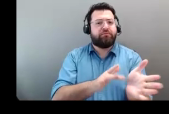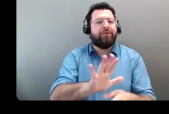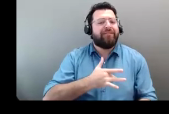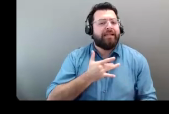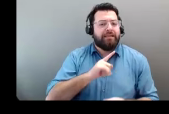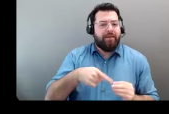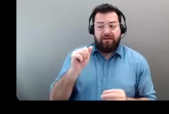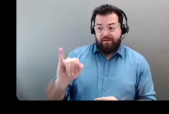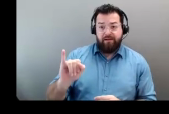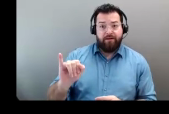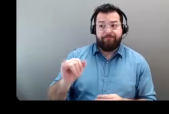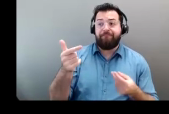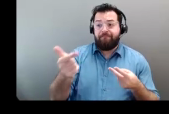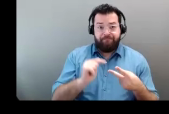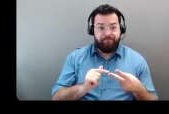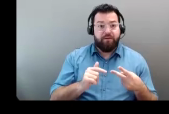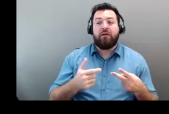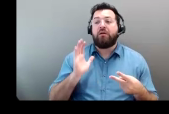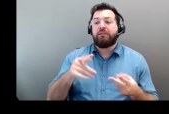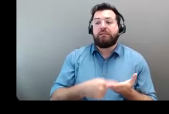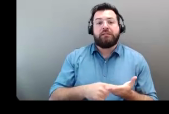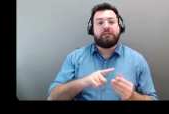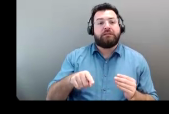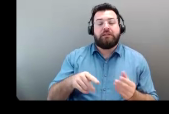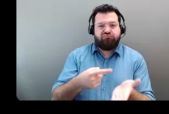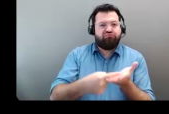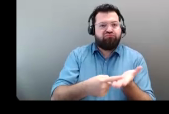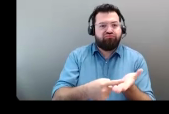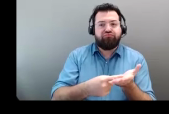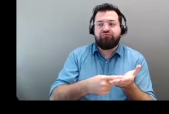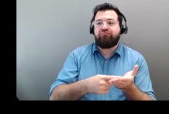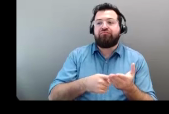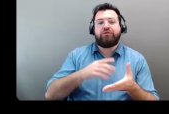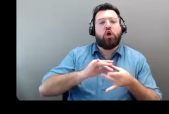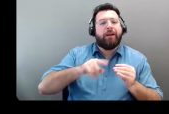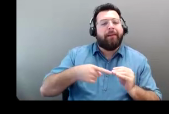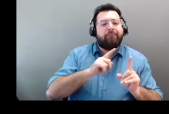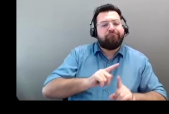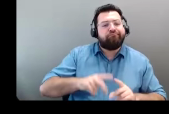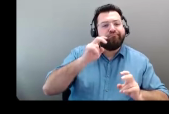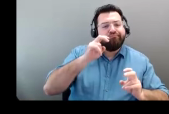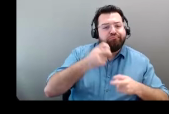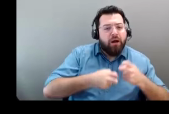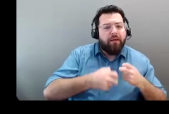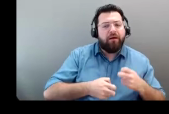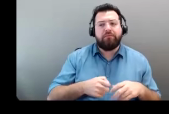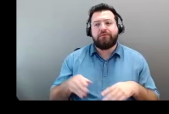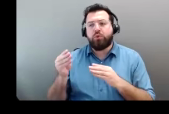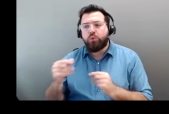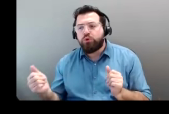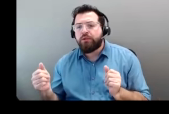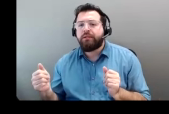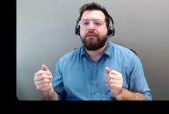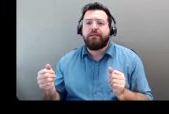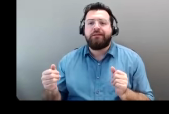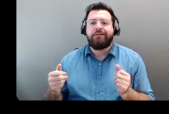to transition over to our discussion of our presentation, talking about different problems and solutions